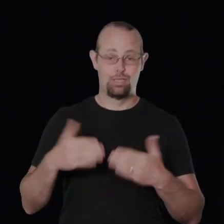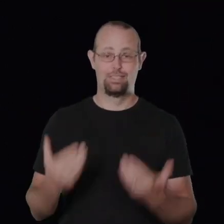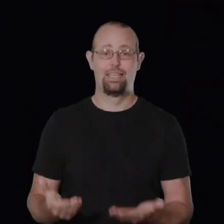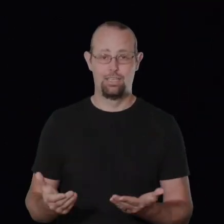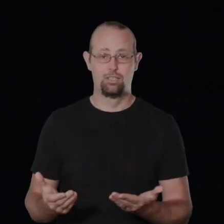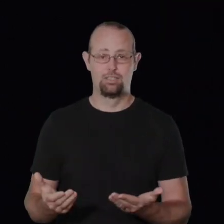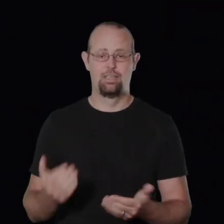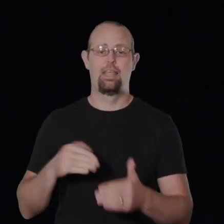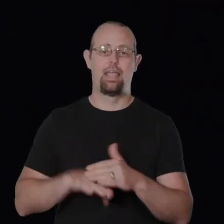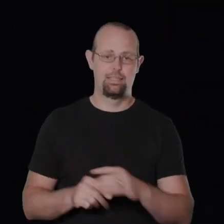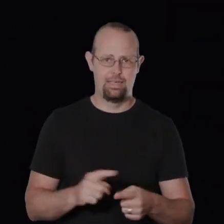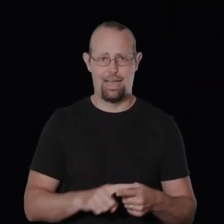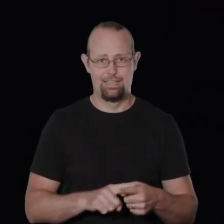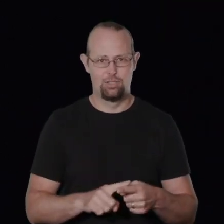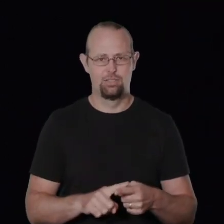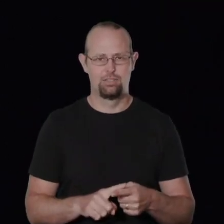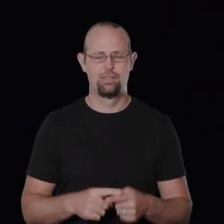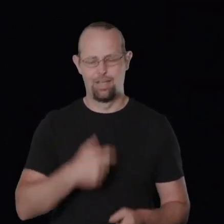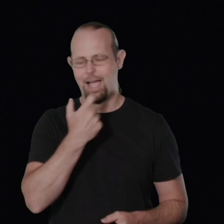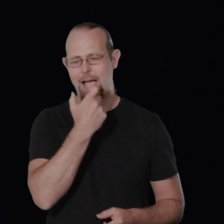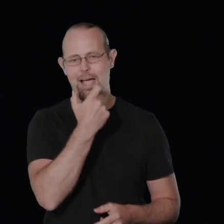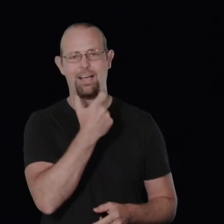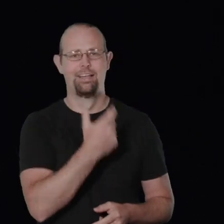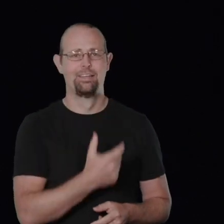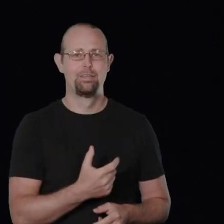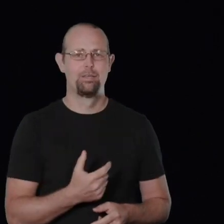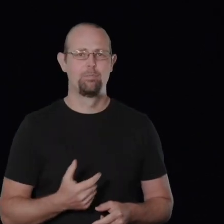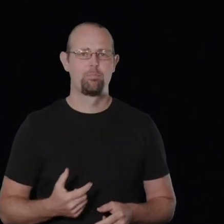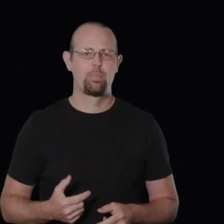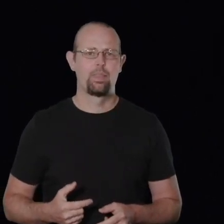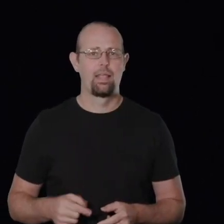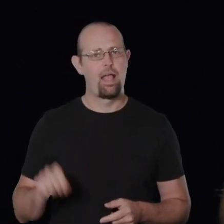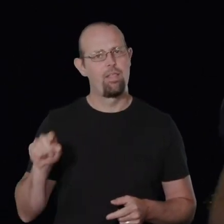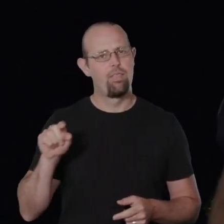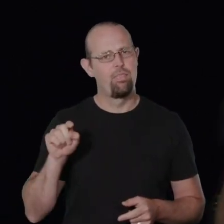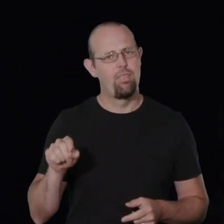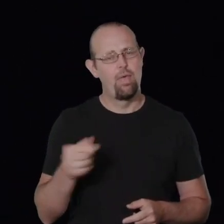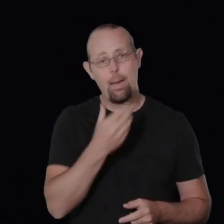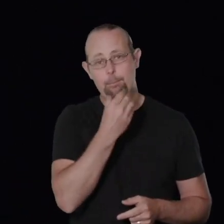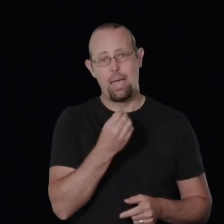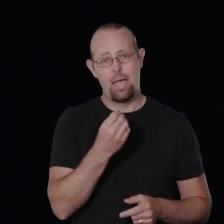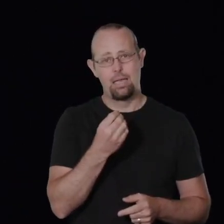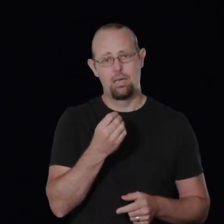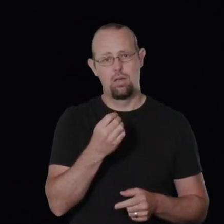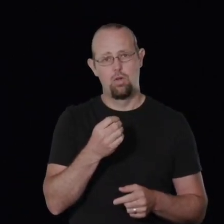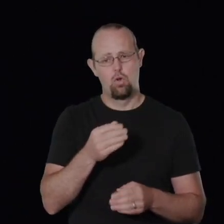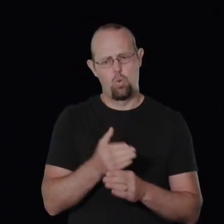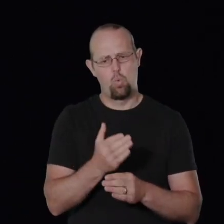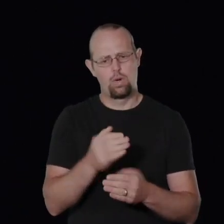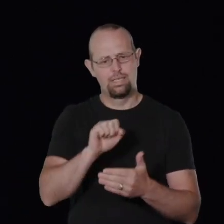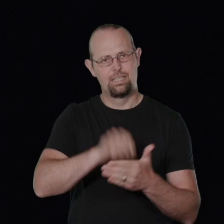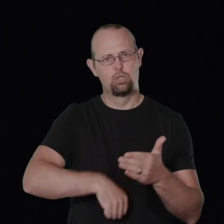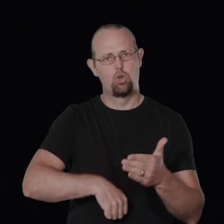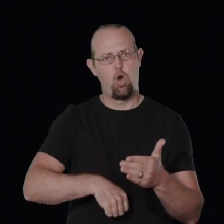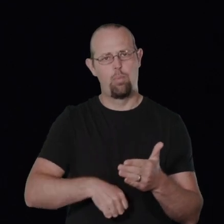all about our little moment of tension. And we began to have a bit of fun together. In fact, that man who worked in that shop became a really good